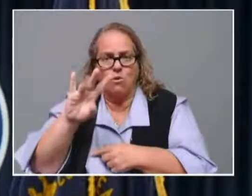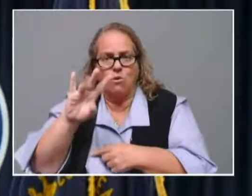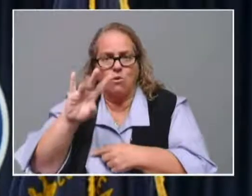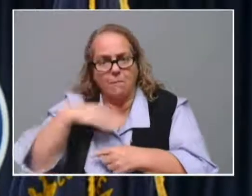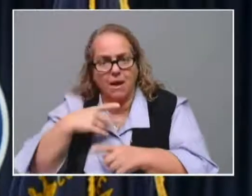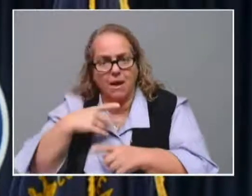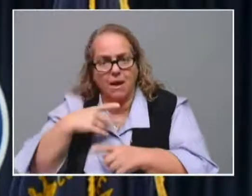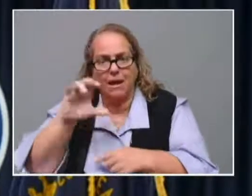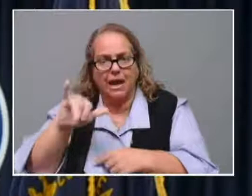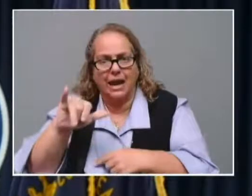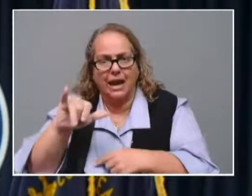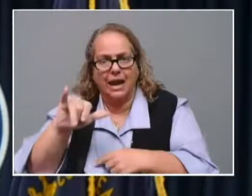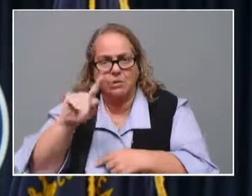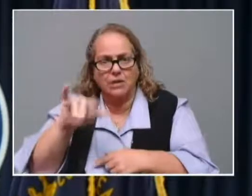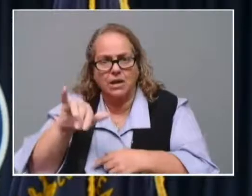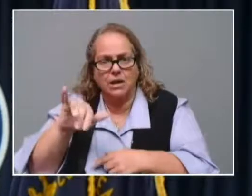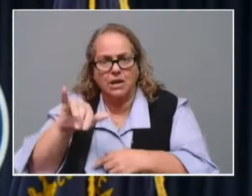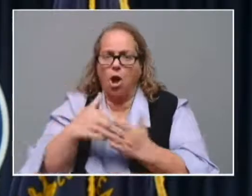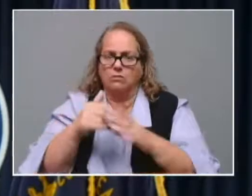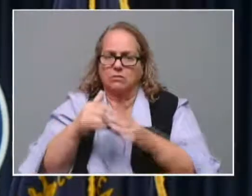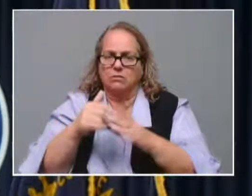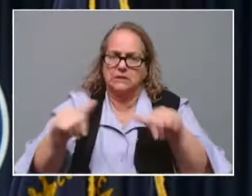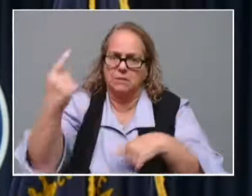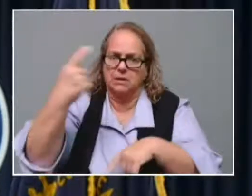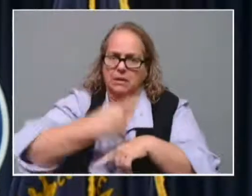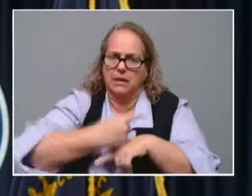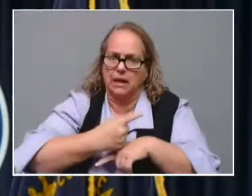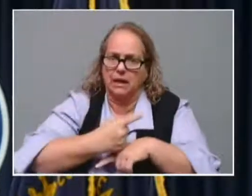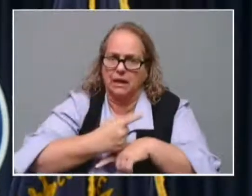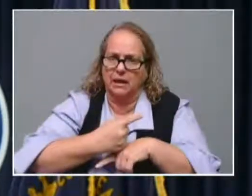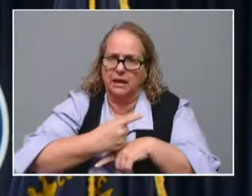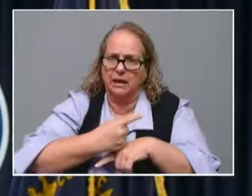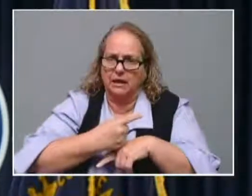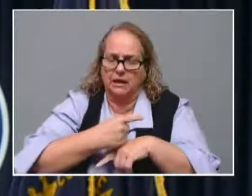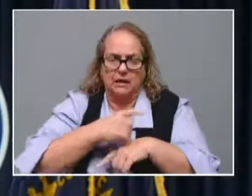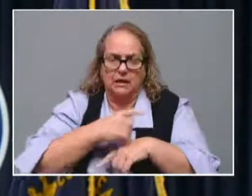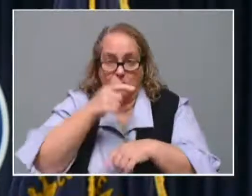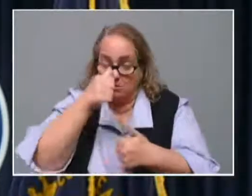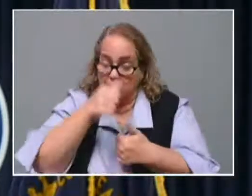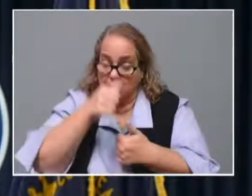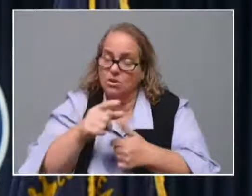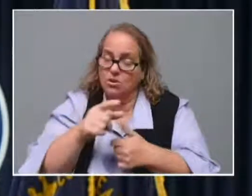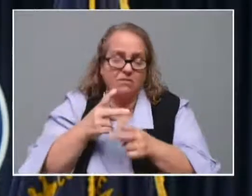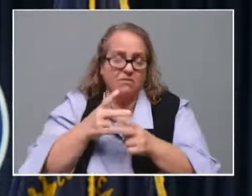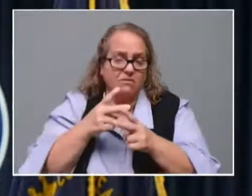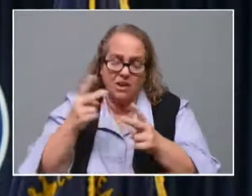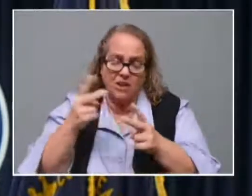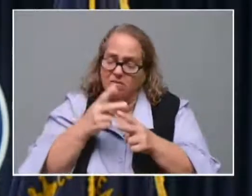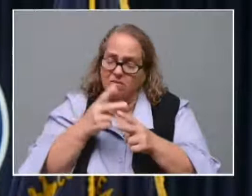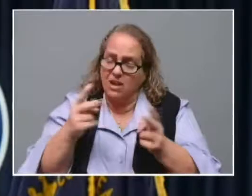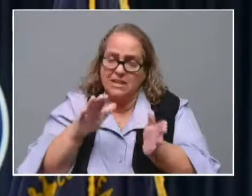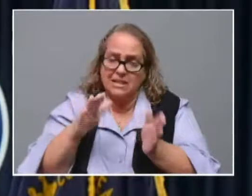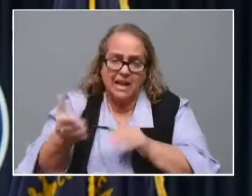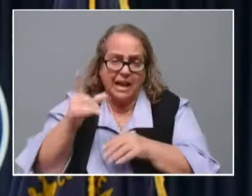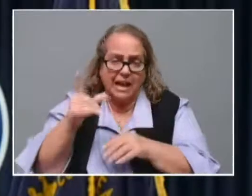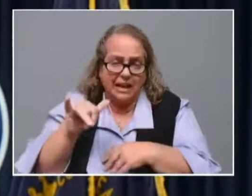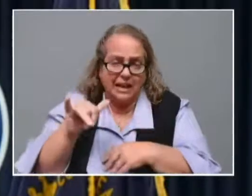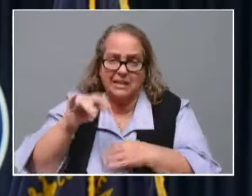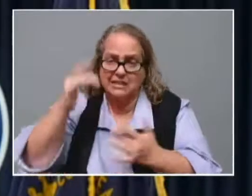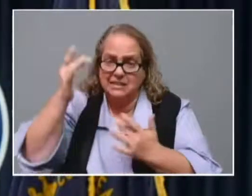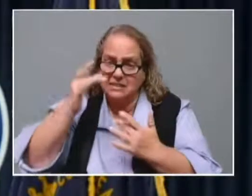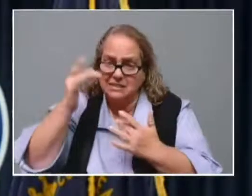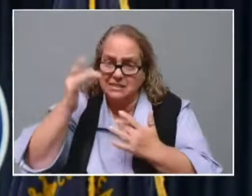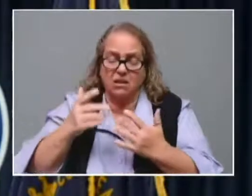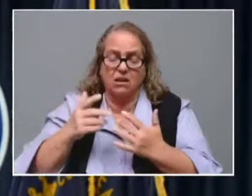in the same day. Remember, this thing is deadly. Please get vaccinated and do what you need to do to protect